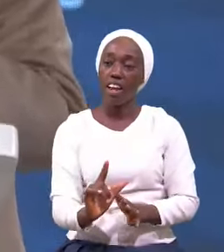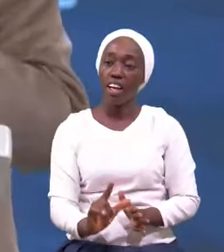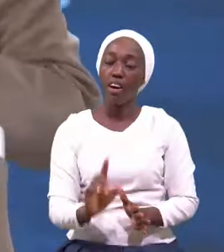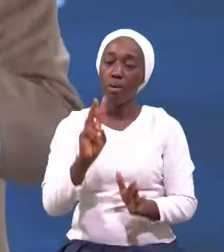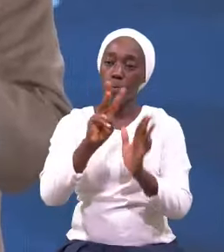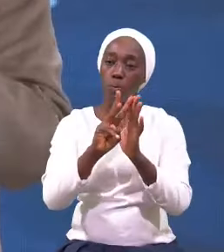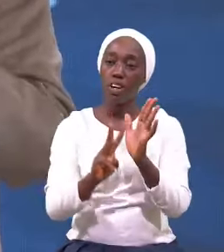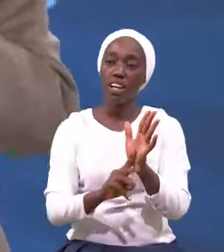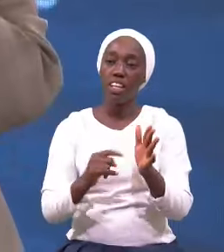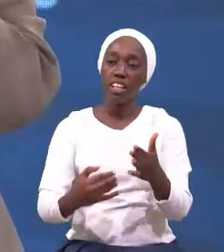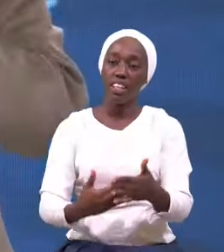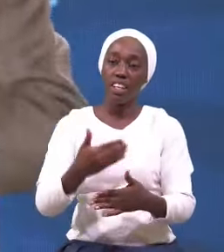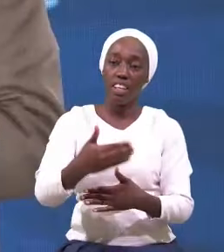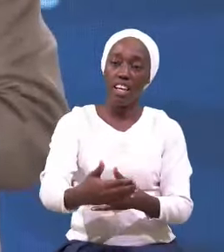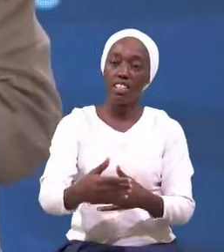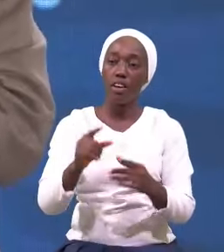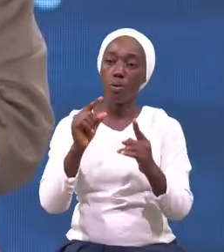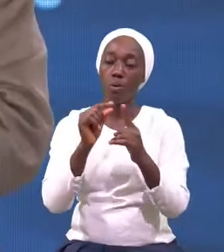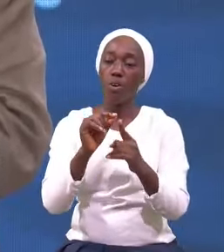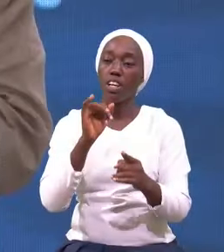The next word, I.